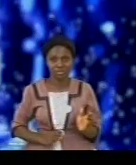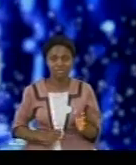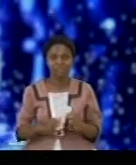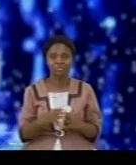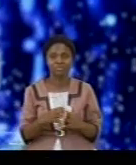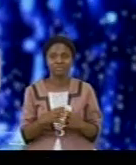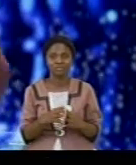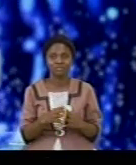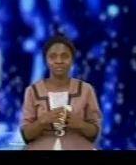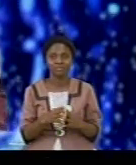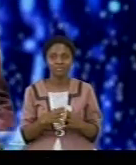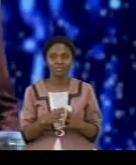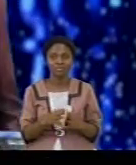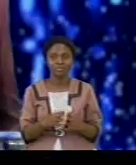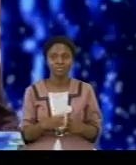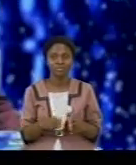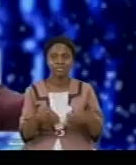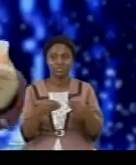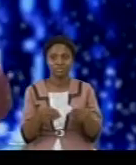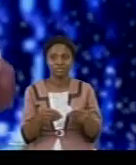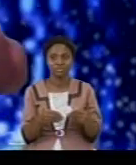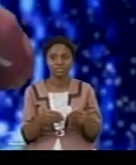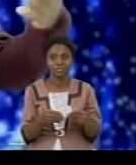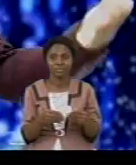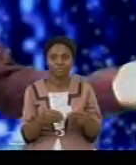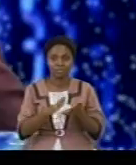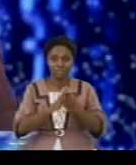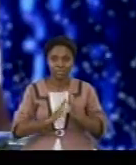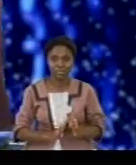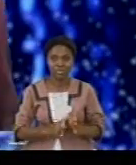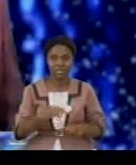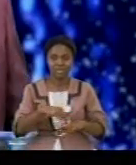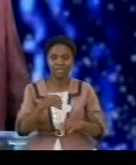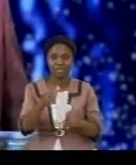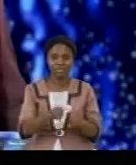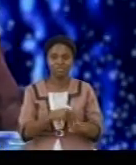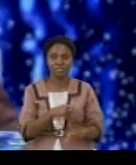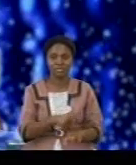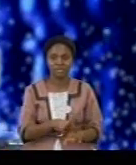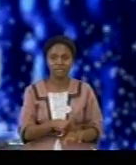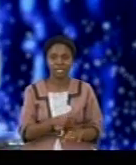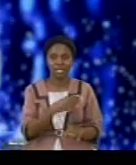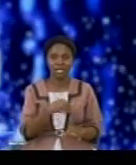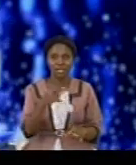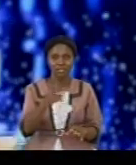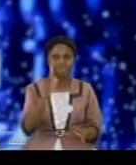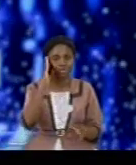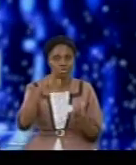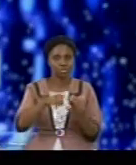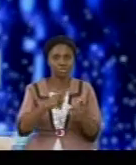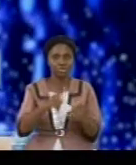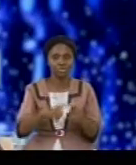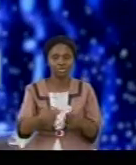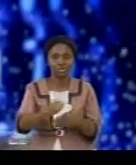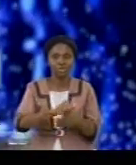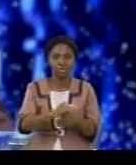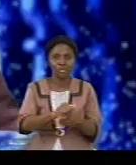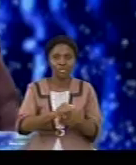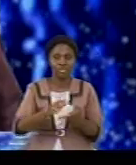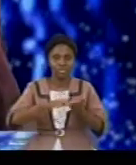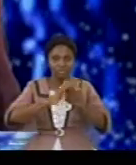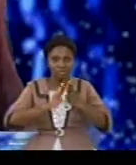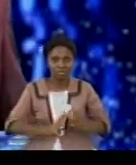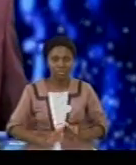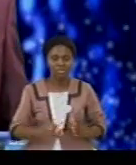Peace, and in him you have peace at all times. And of course, you'll be at peace with people around you. You follow peace with everybody. You